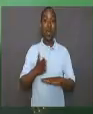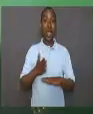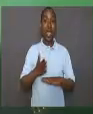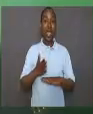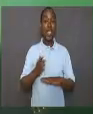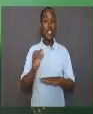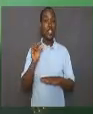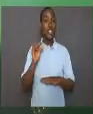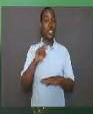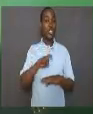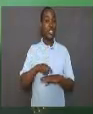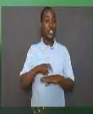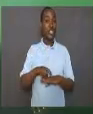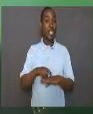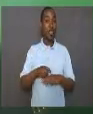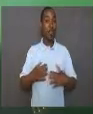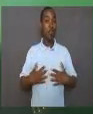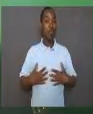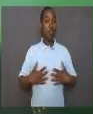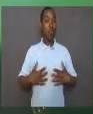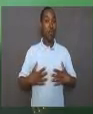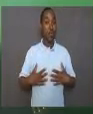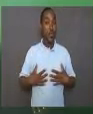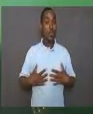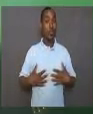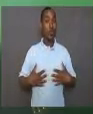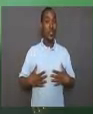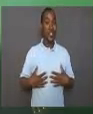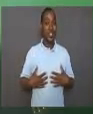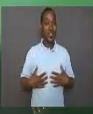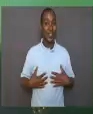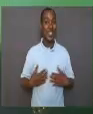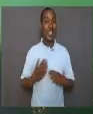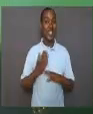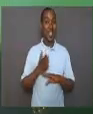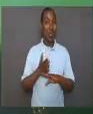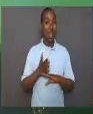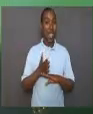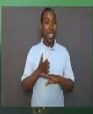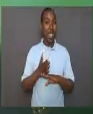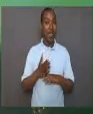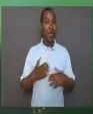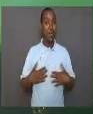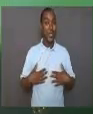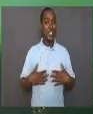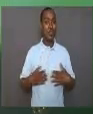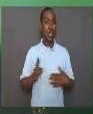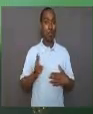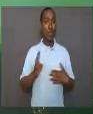few minutes, try breathing gently, then breathing deeply.